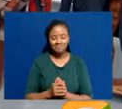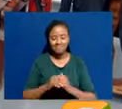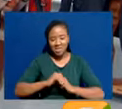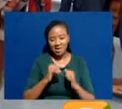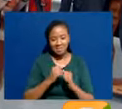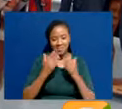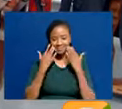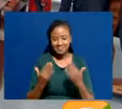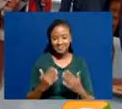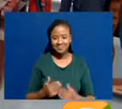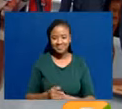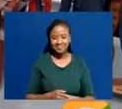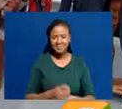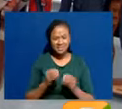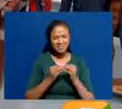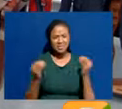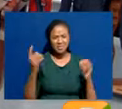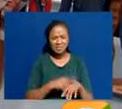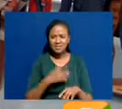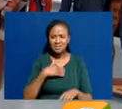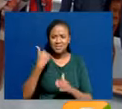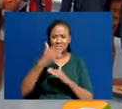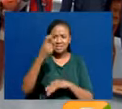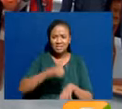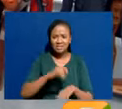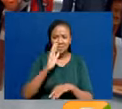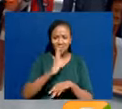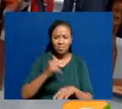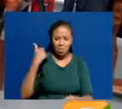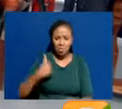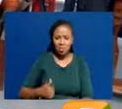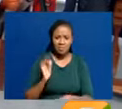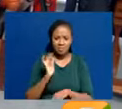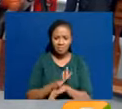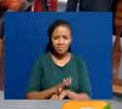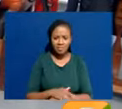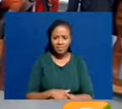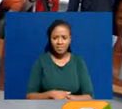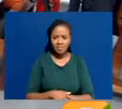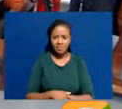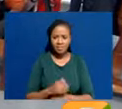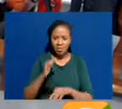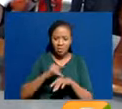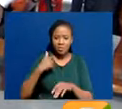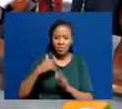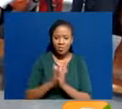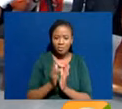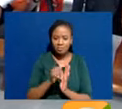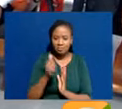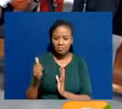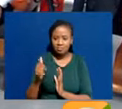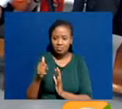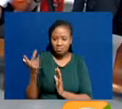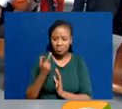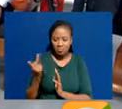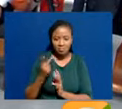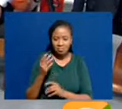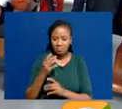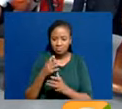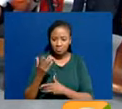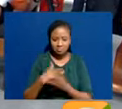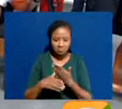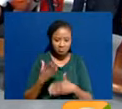pleasure. And it's been too long. And next time, call Mutula as well. You know, it's Yes. You guys talk? all the time. How is he? He's good. Yeah? He's doing a good